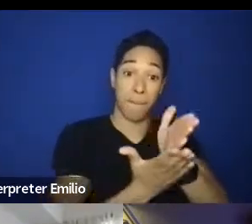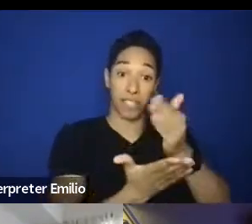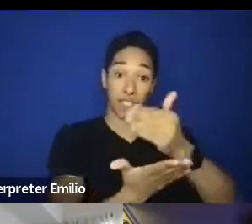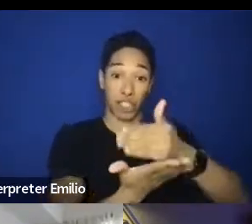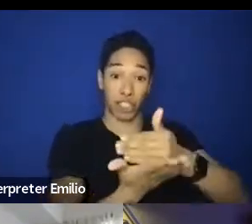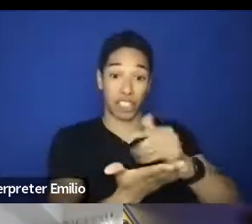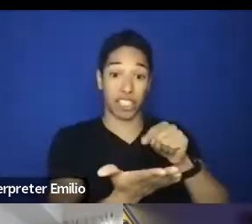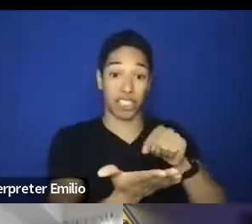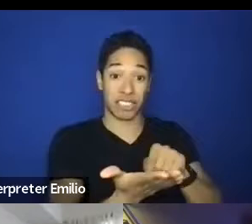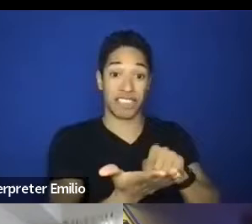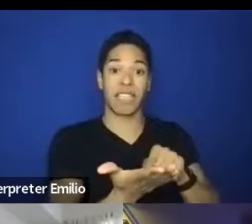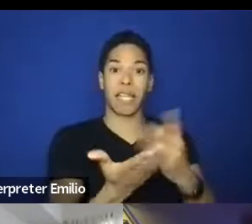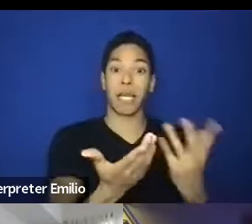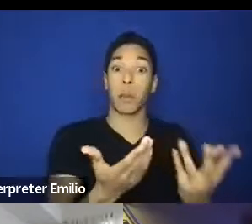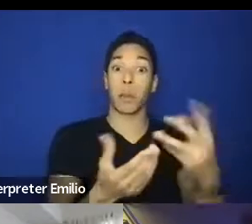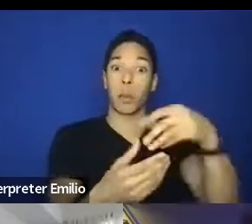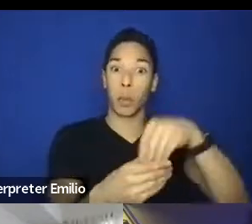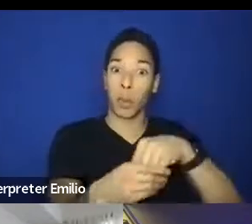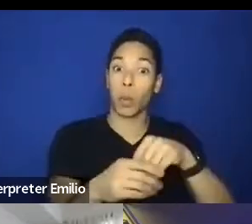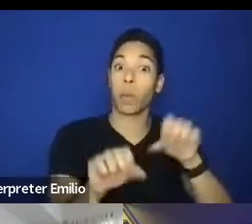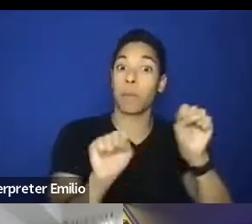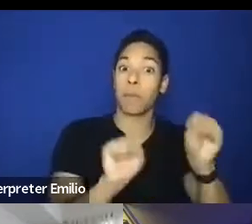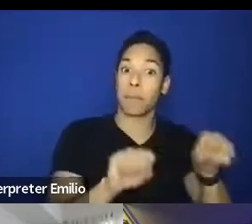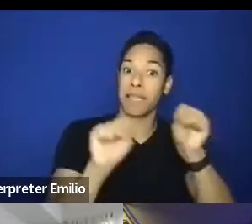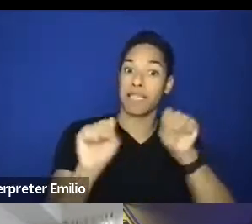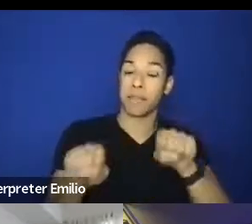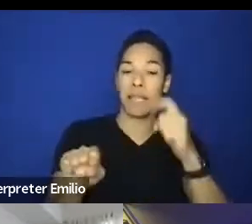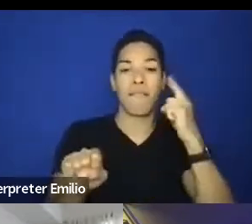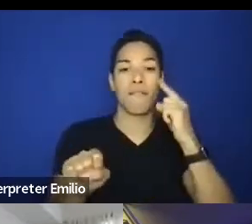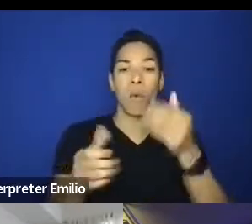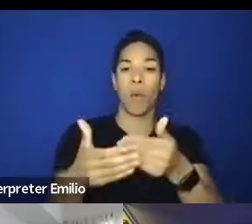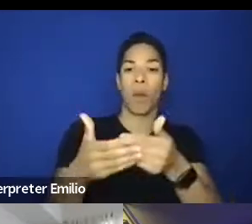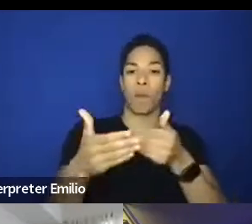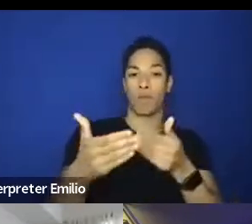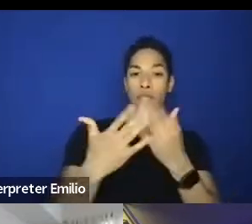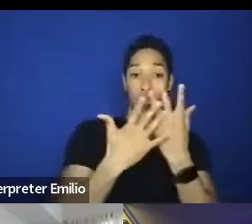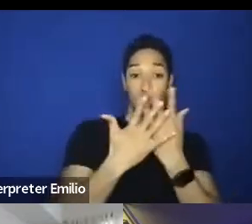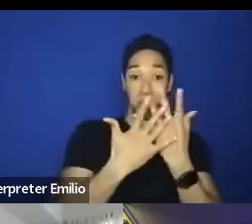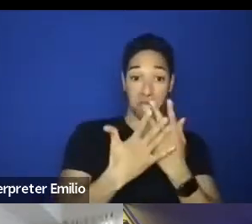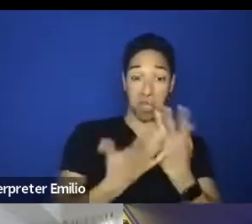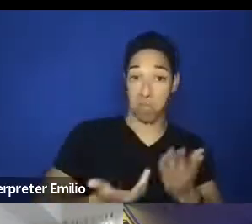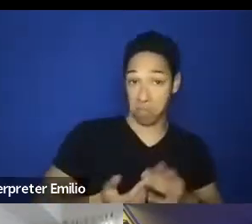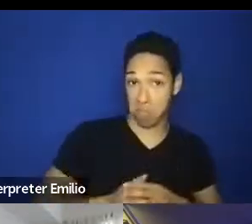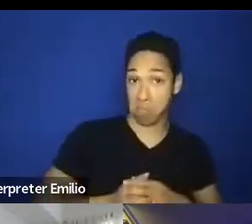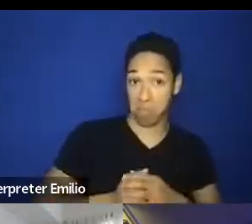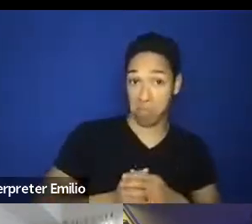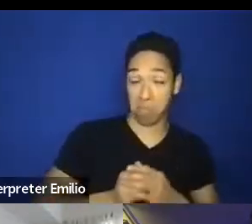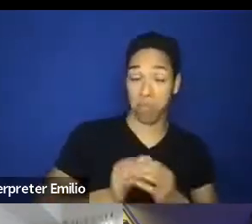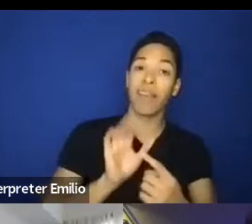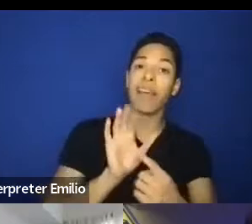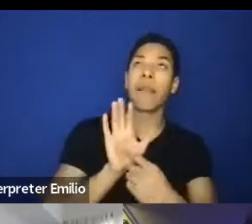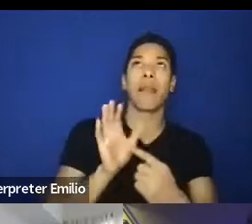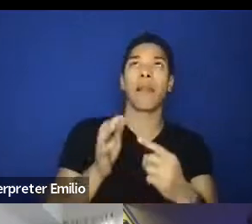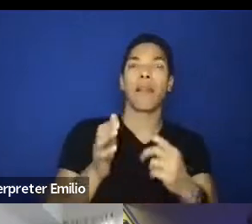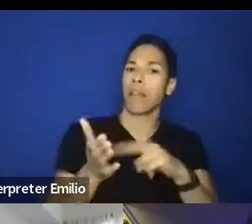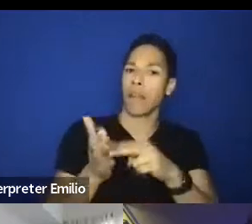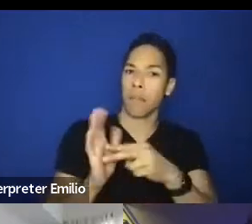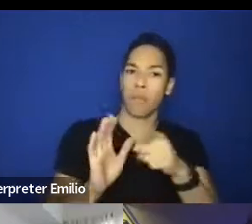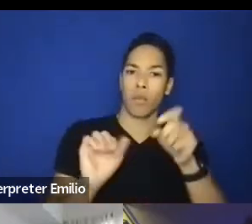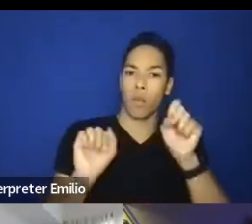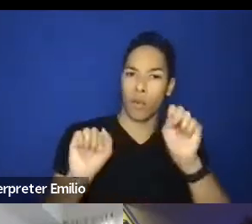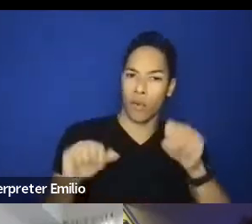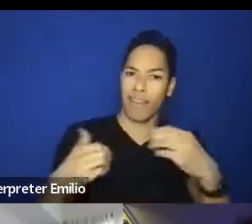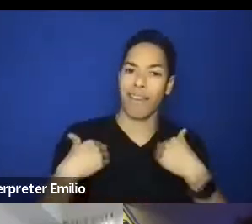the possibility of doing a pre-screen, for example, where you can actually have a